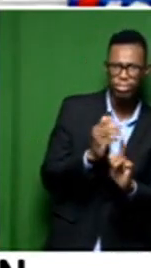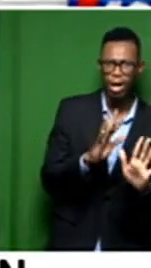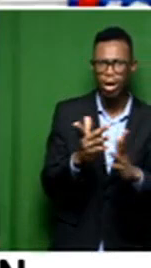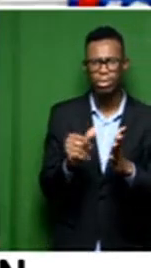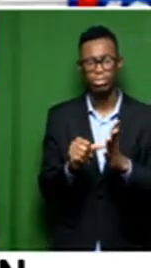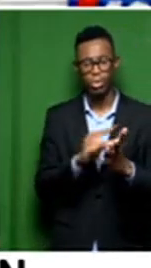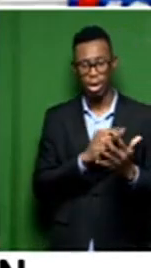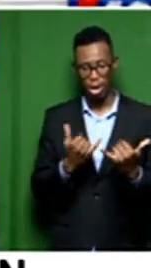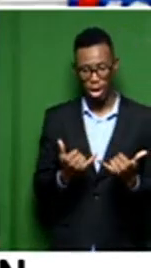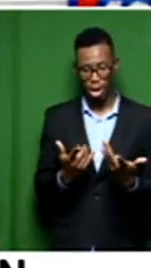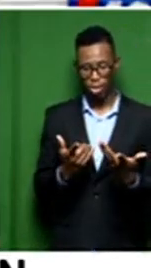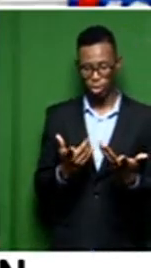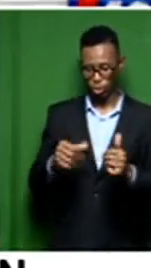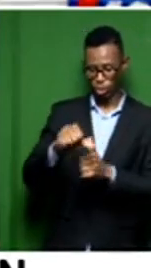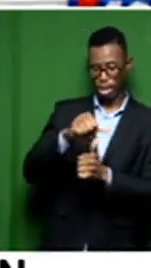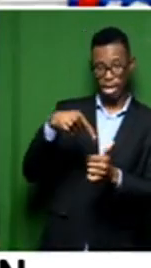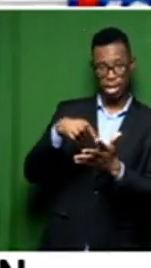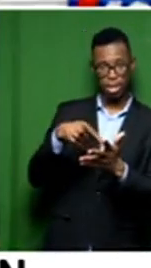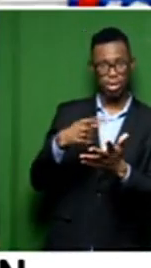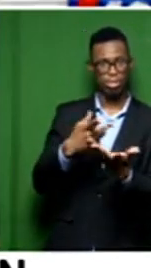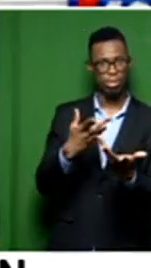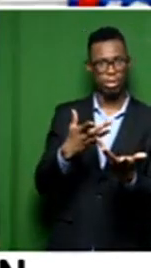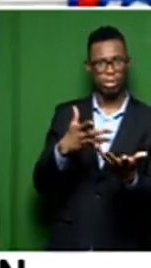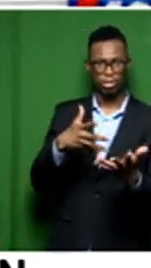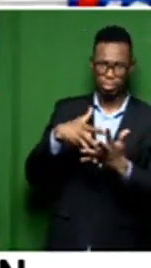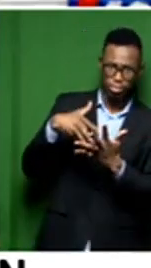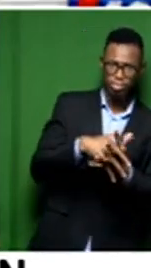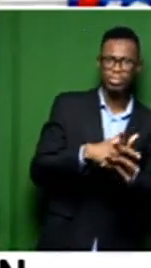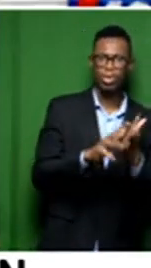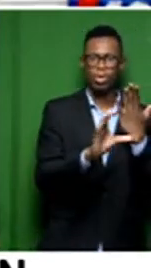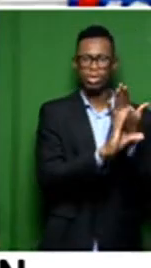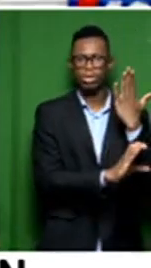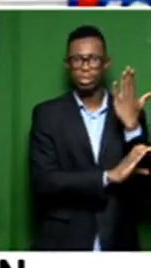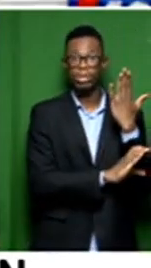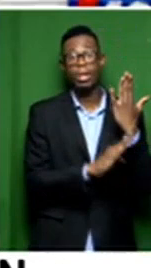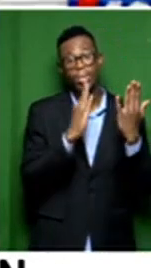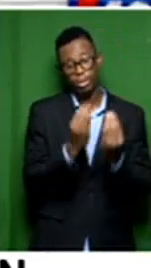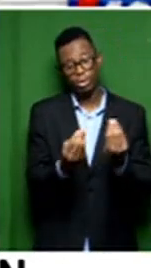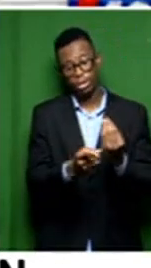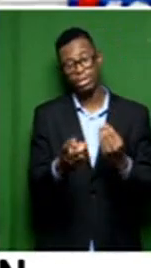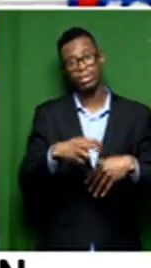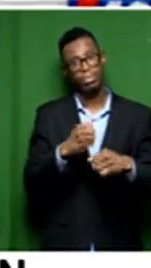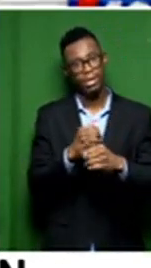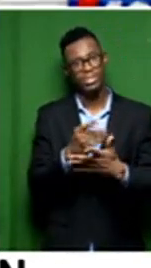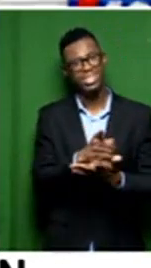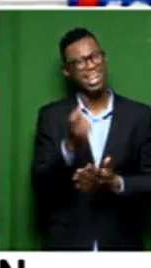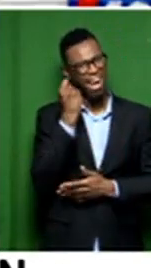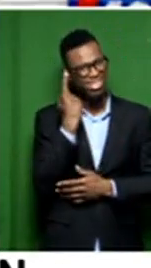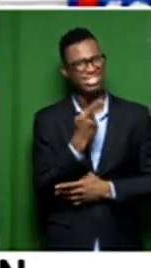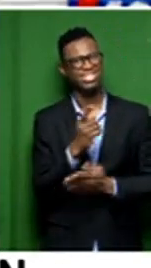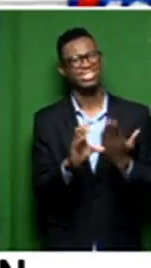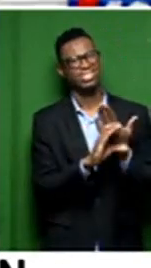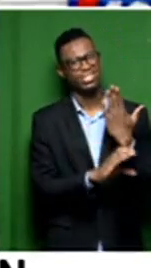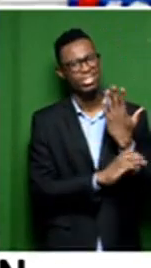democratic society that is enshrined in the Constitution. So we need to make sure that children understand that and just how important it